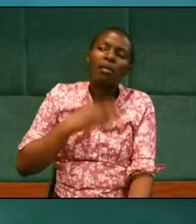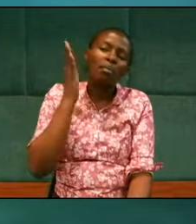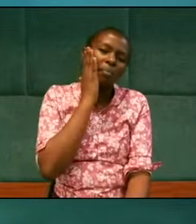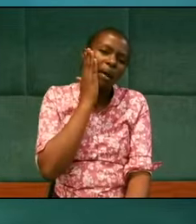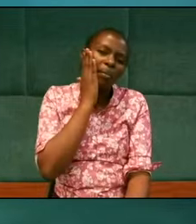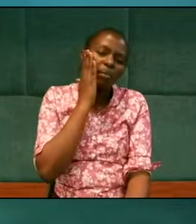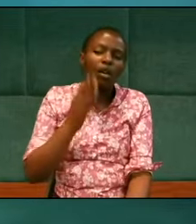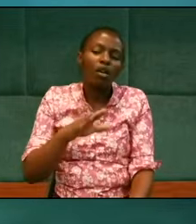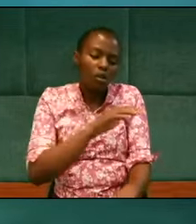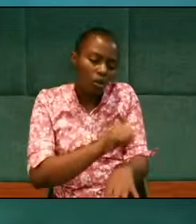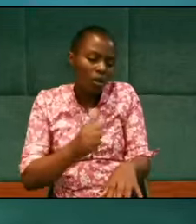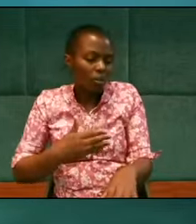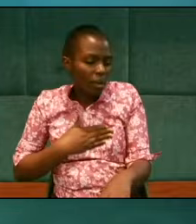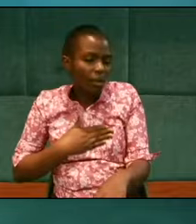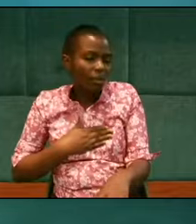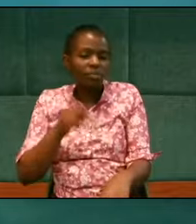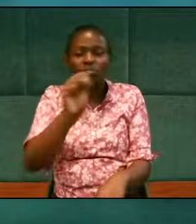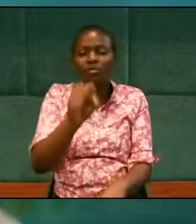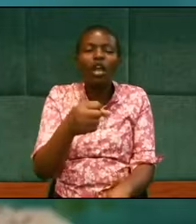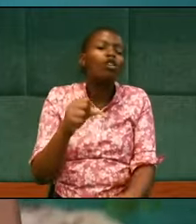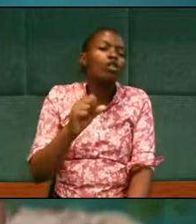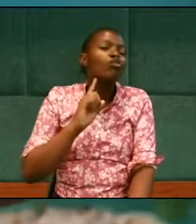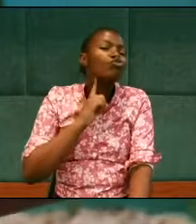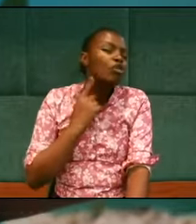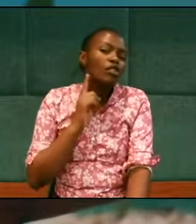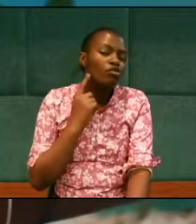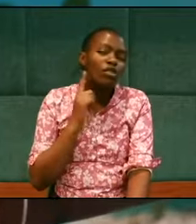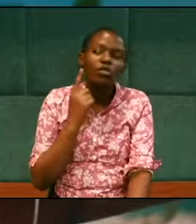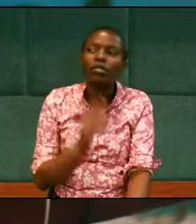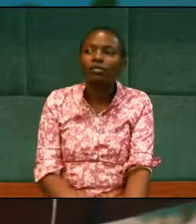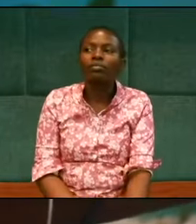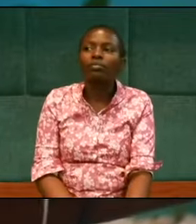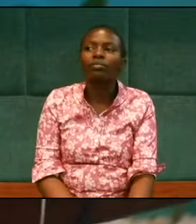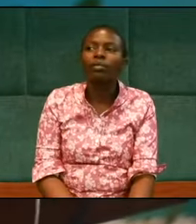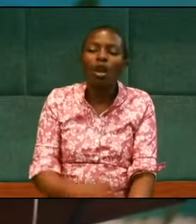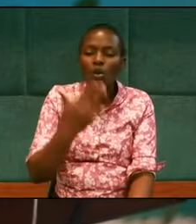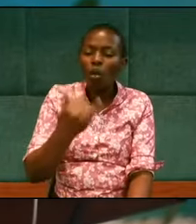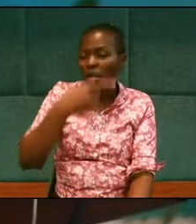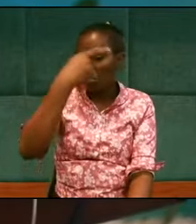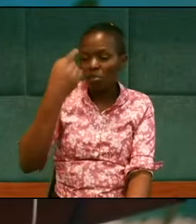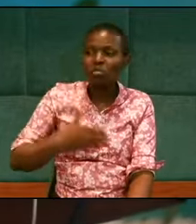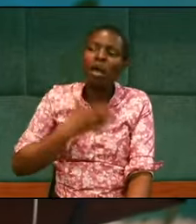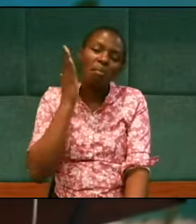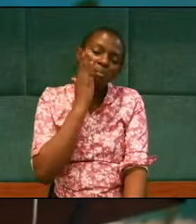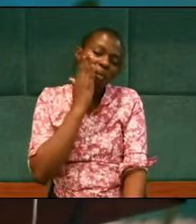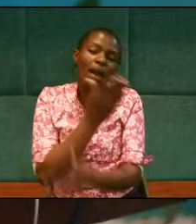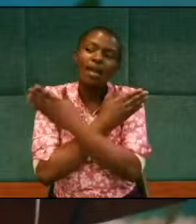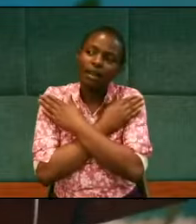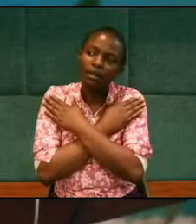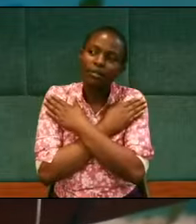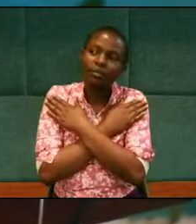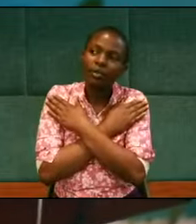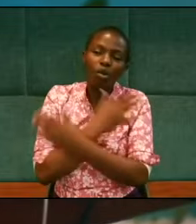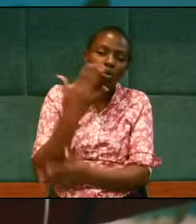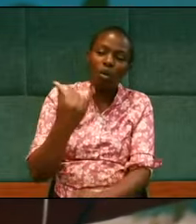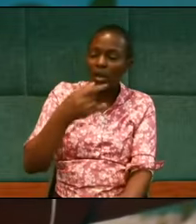my sweetheart, my darling. My sisters know my mother loves me. Ah, me, I am mama's